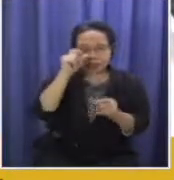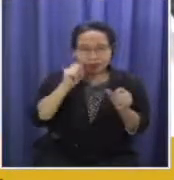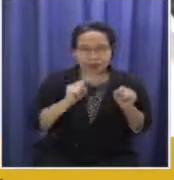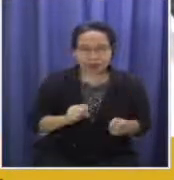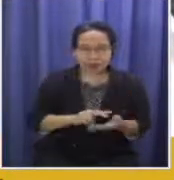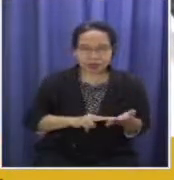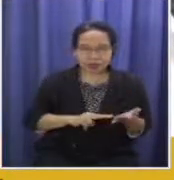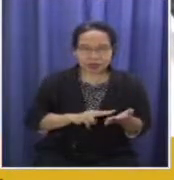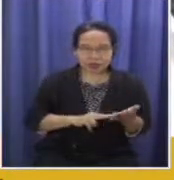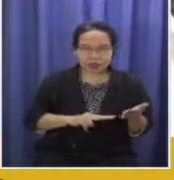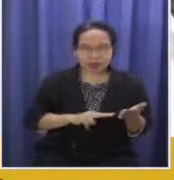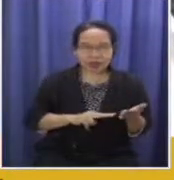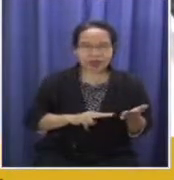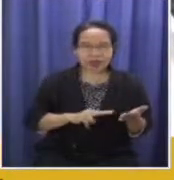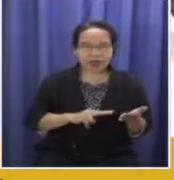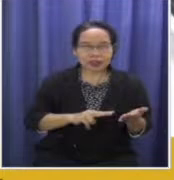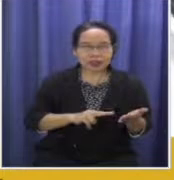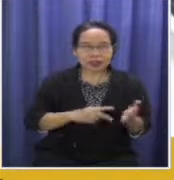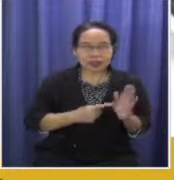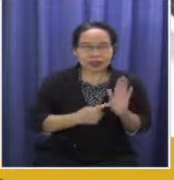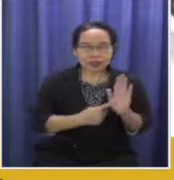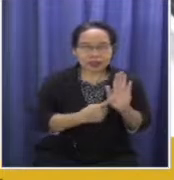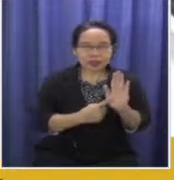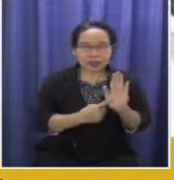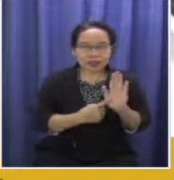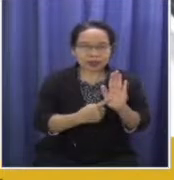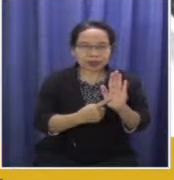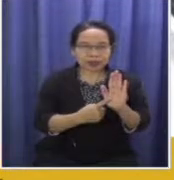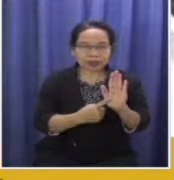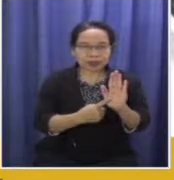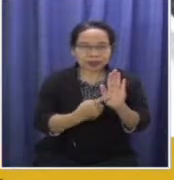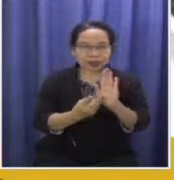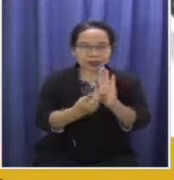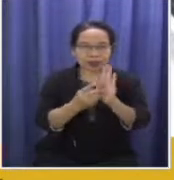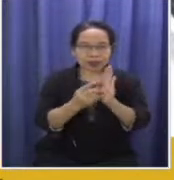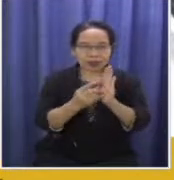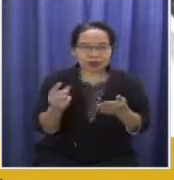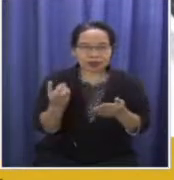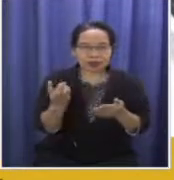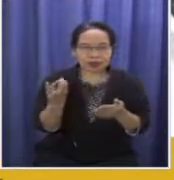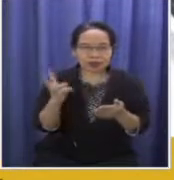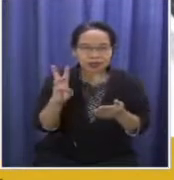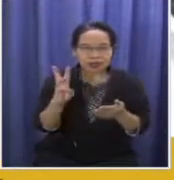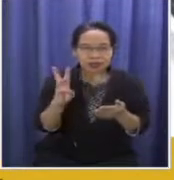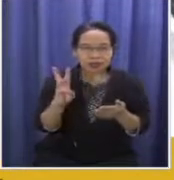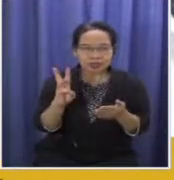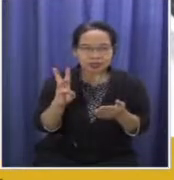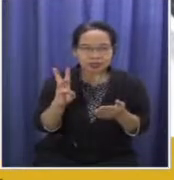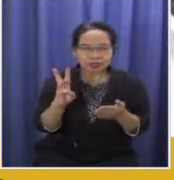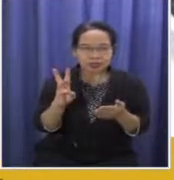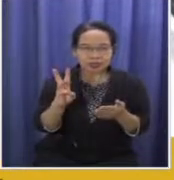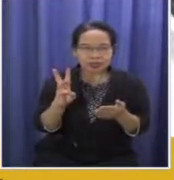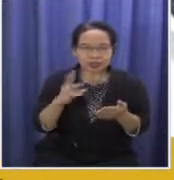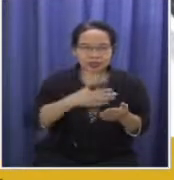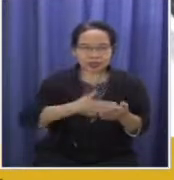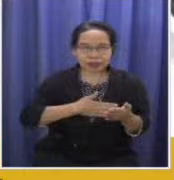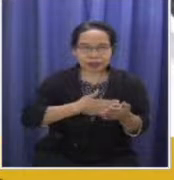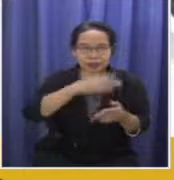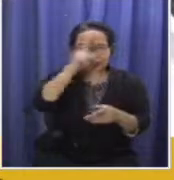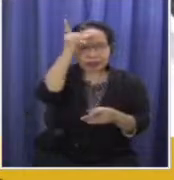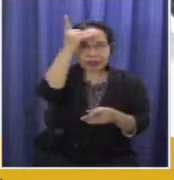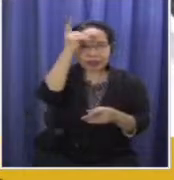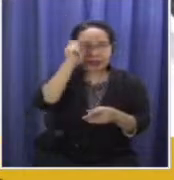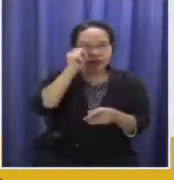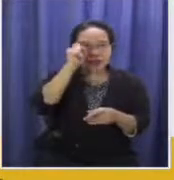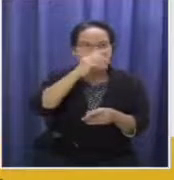the interlinear? Can we display the interlinear of verse 16? Brother Daniel, please. Yes, Brother